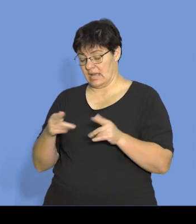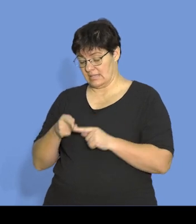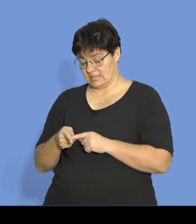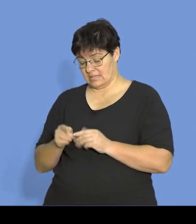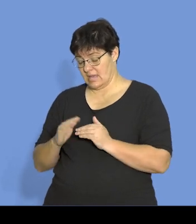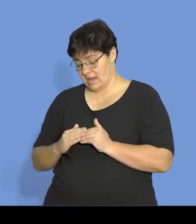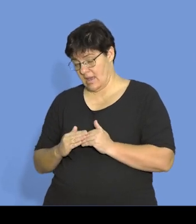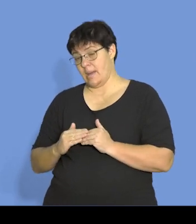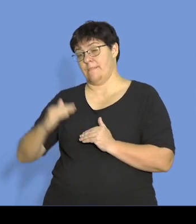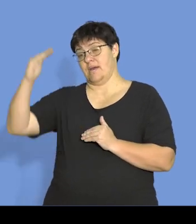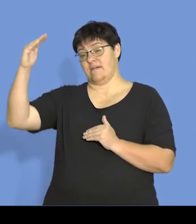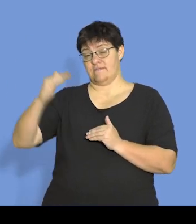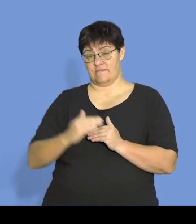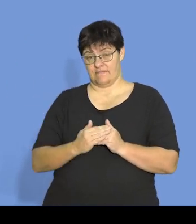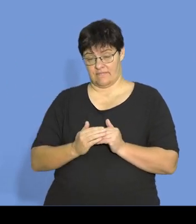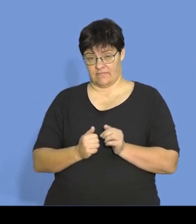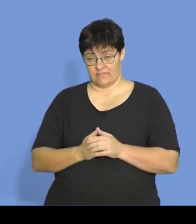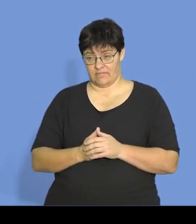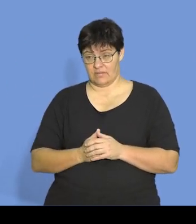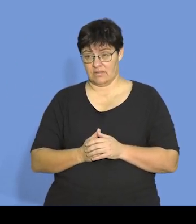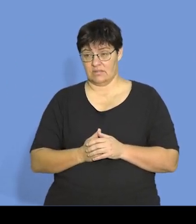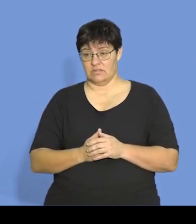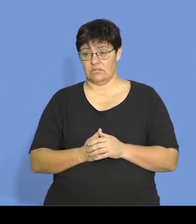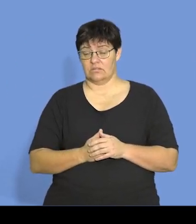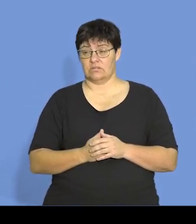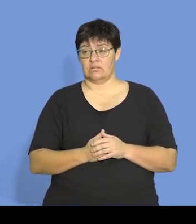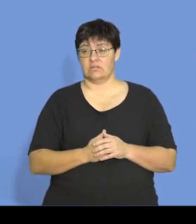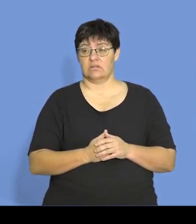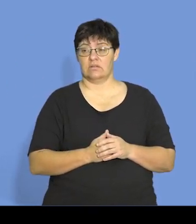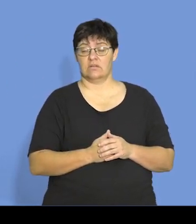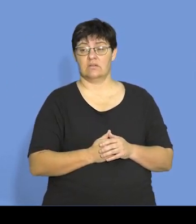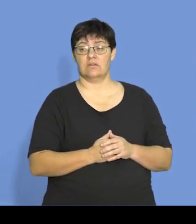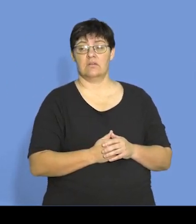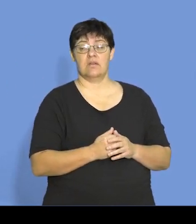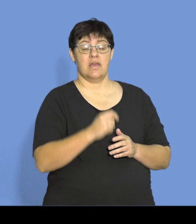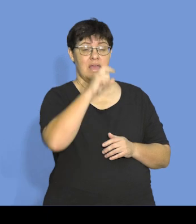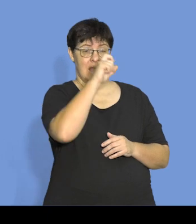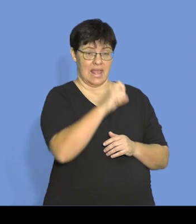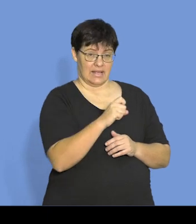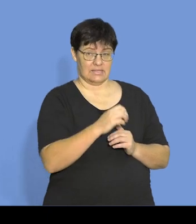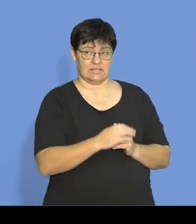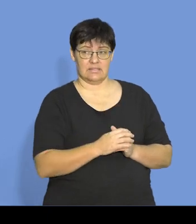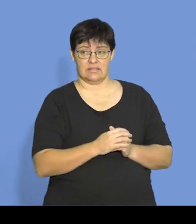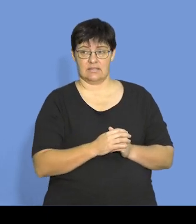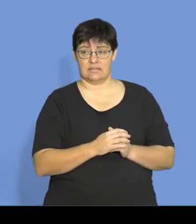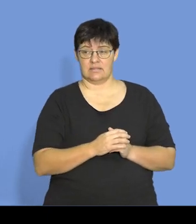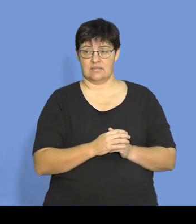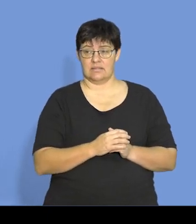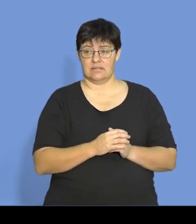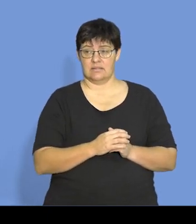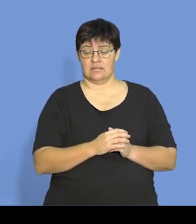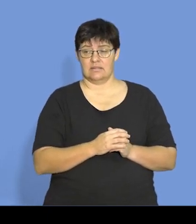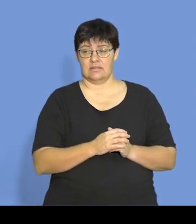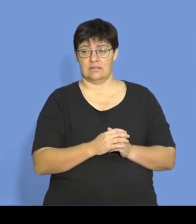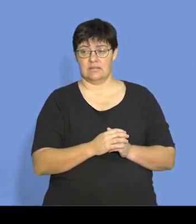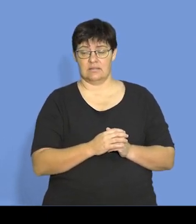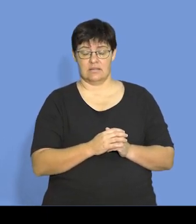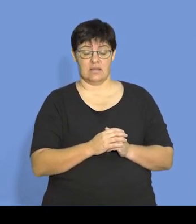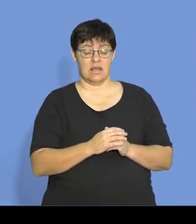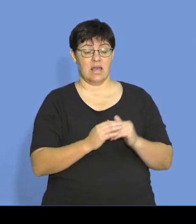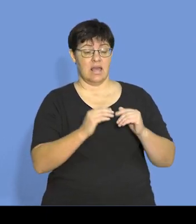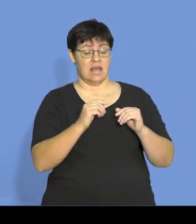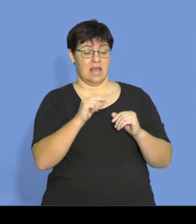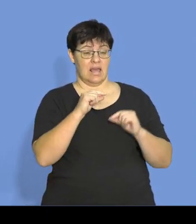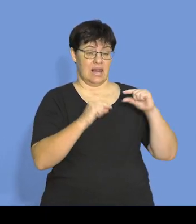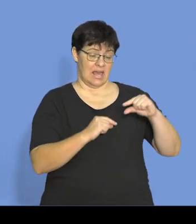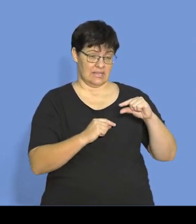It starts there and it goes above the x-axis. So it will be x is less